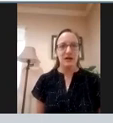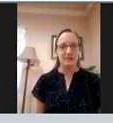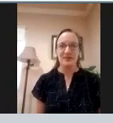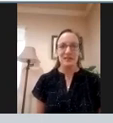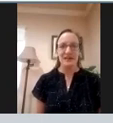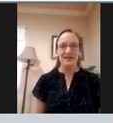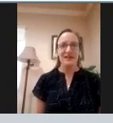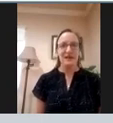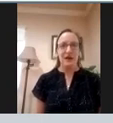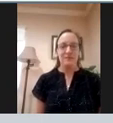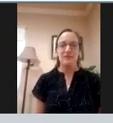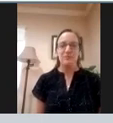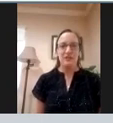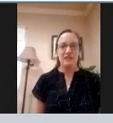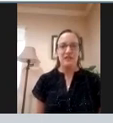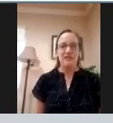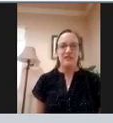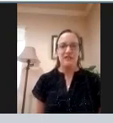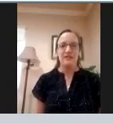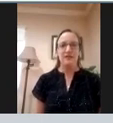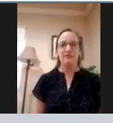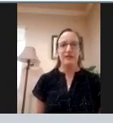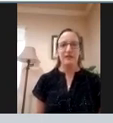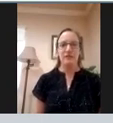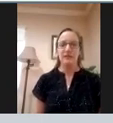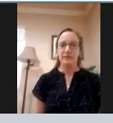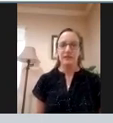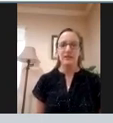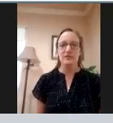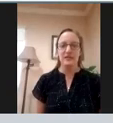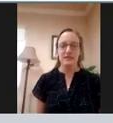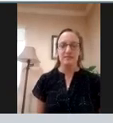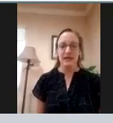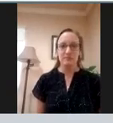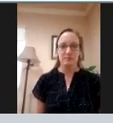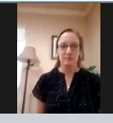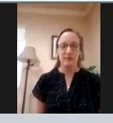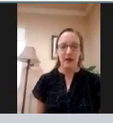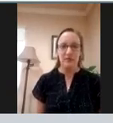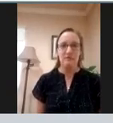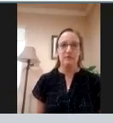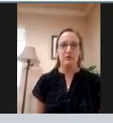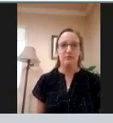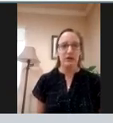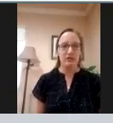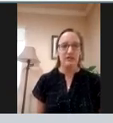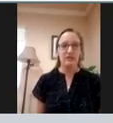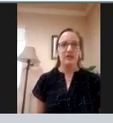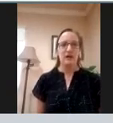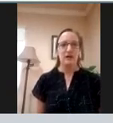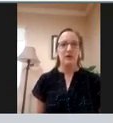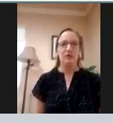last column on the slide. Each project has a different federal limit. So that's the maximum amount for the